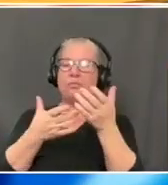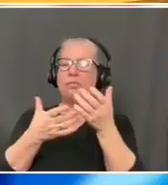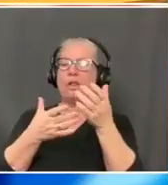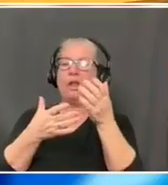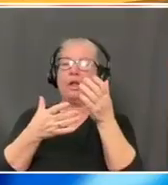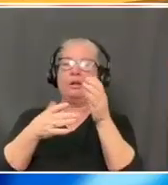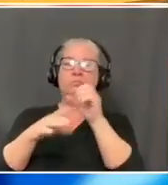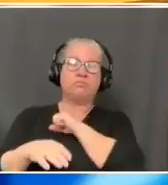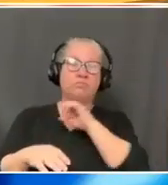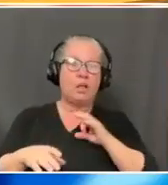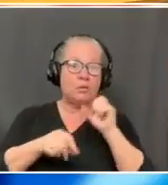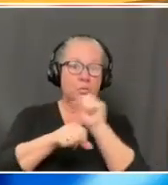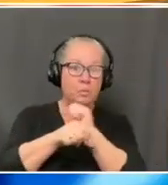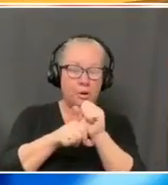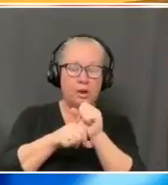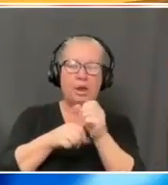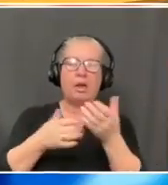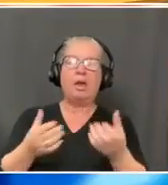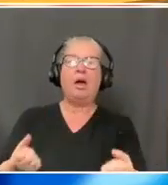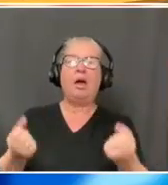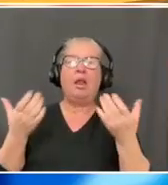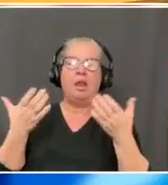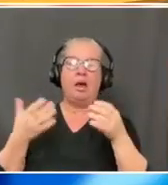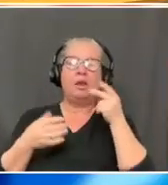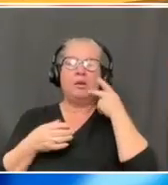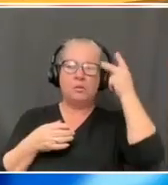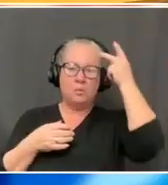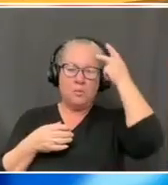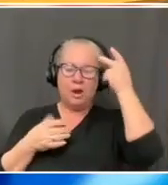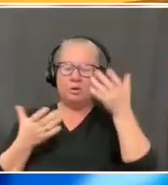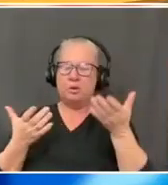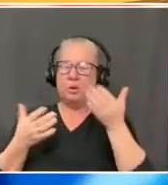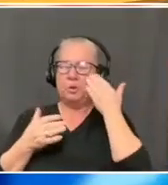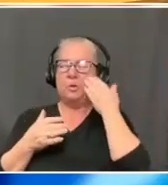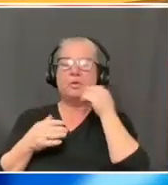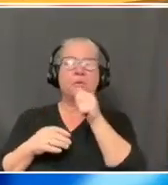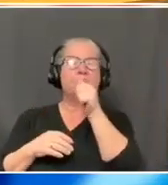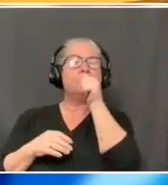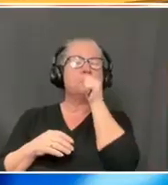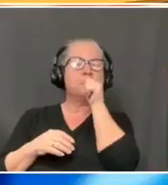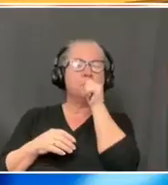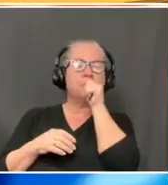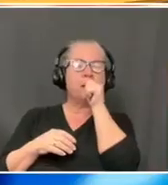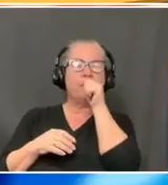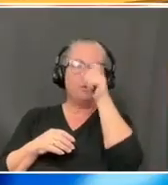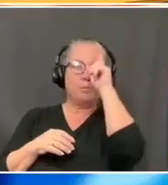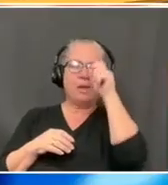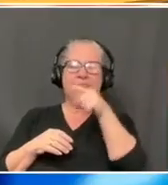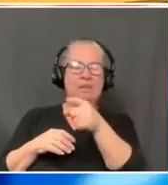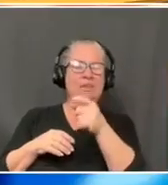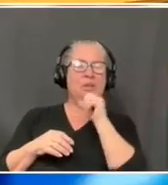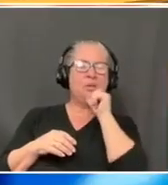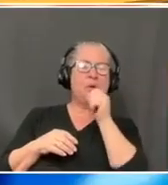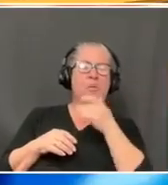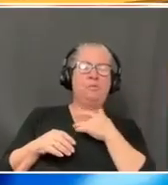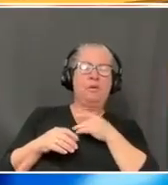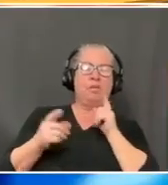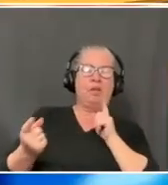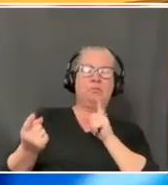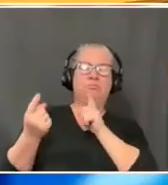go private is because they don't trust that the services are going to meet this, the levels of a private person.